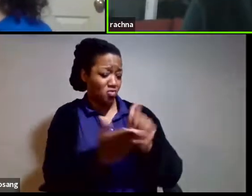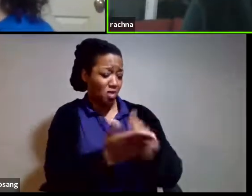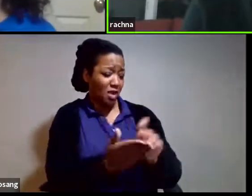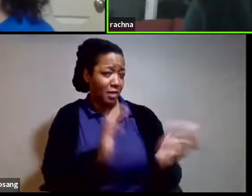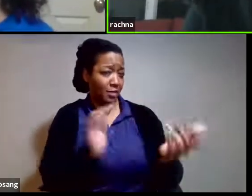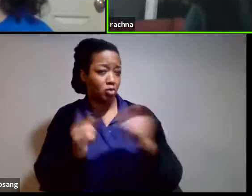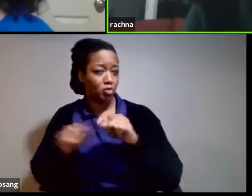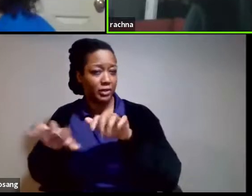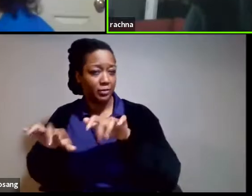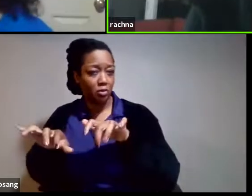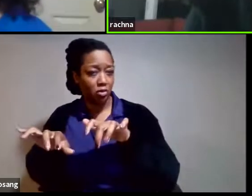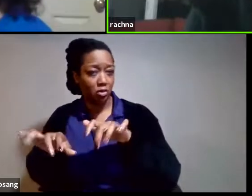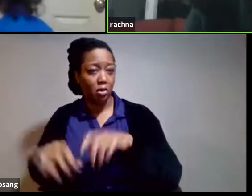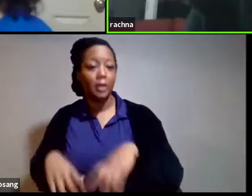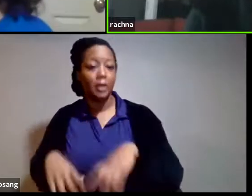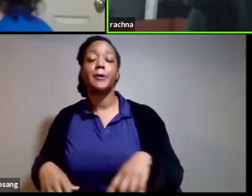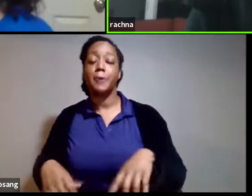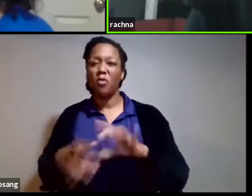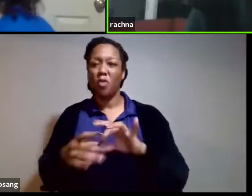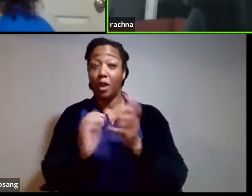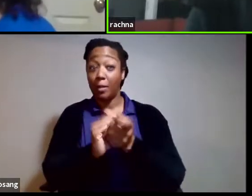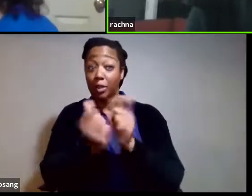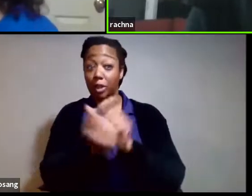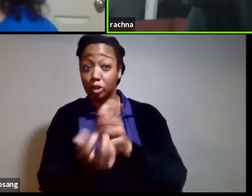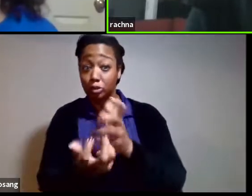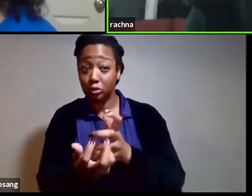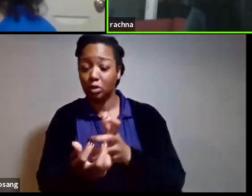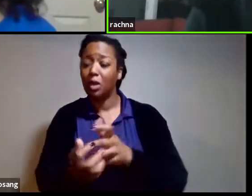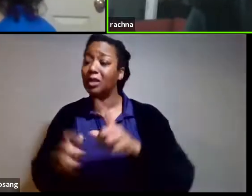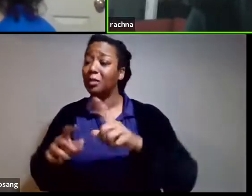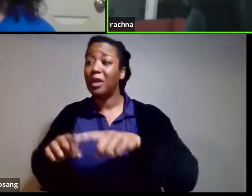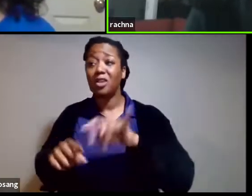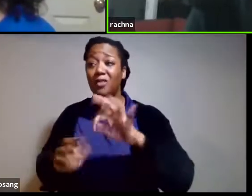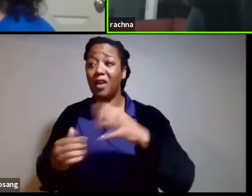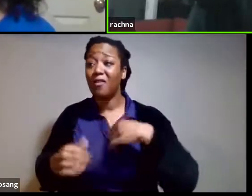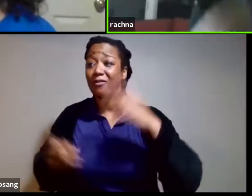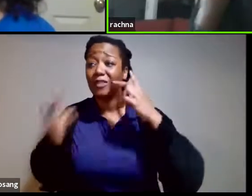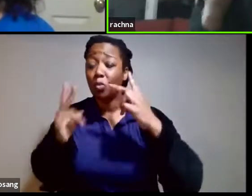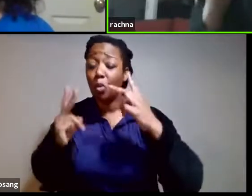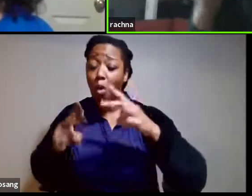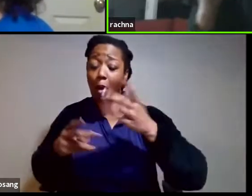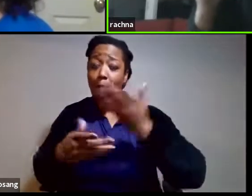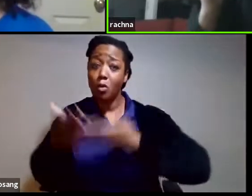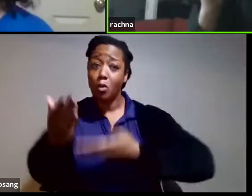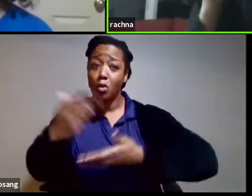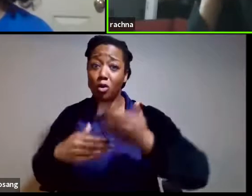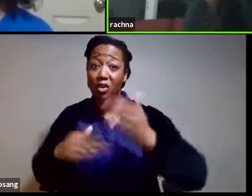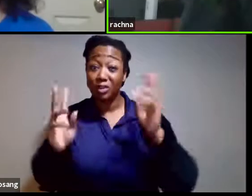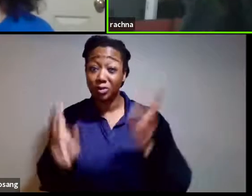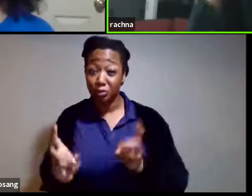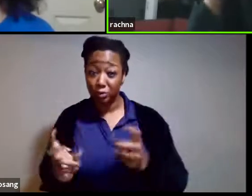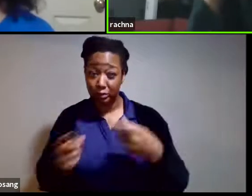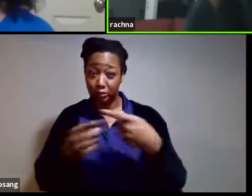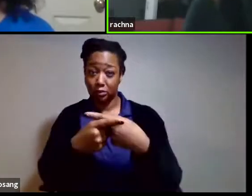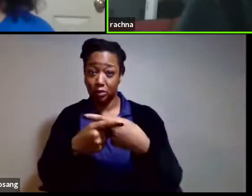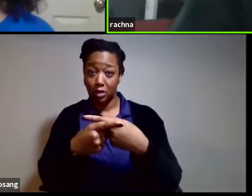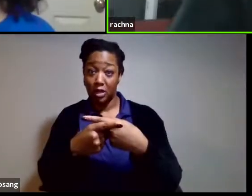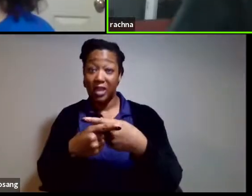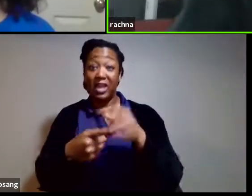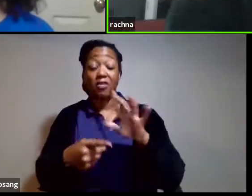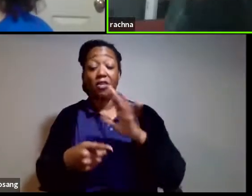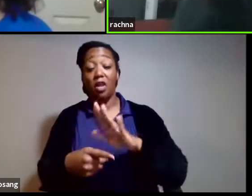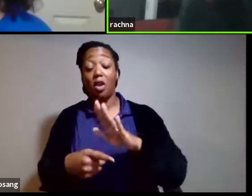Depends on if the child has a visual motor issue. Yeah. If they have a visual motor issue where the actual motor,